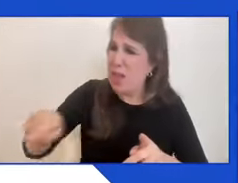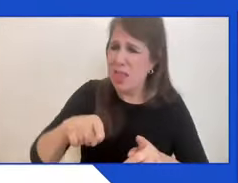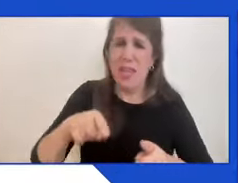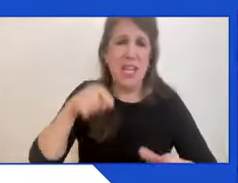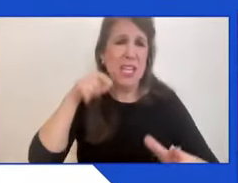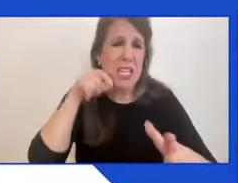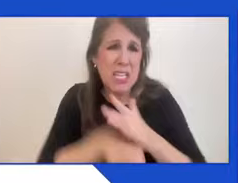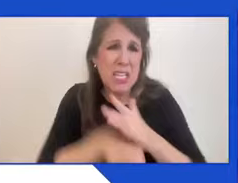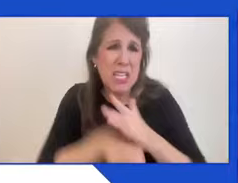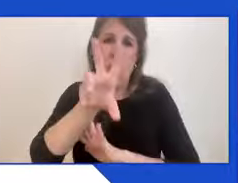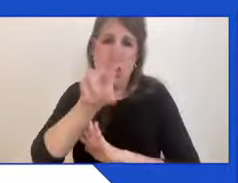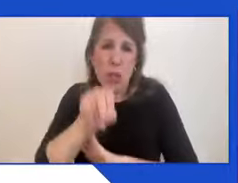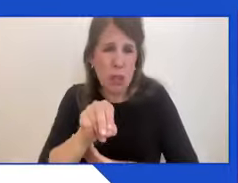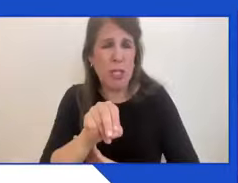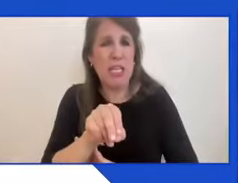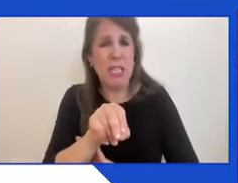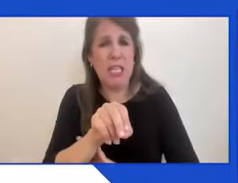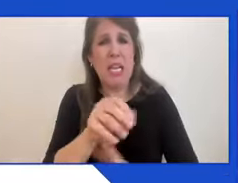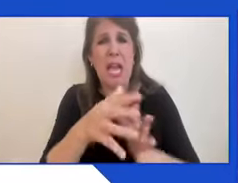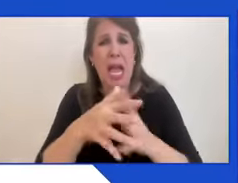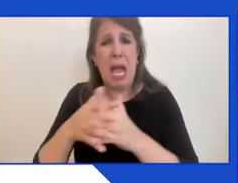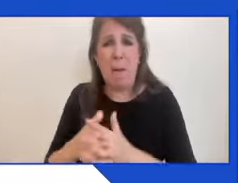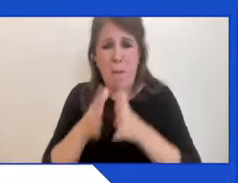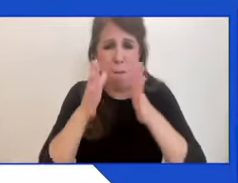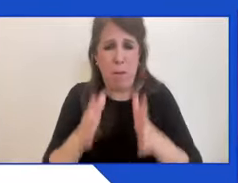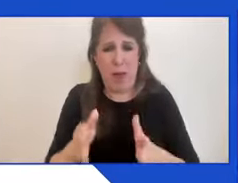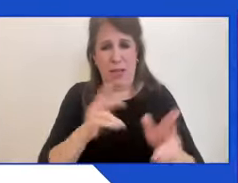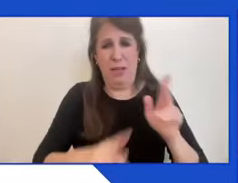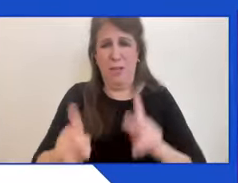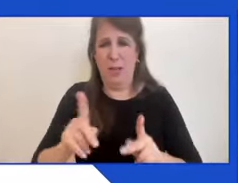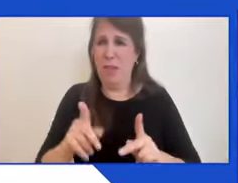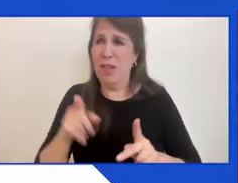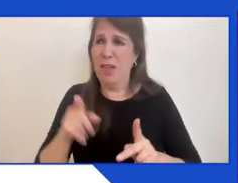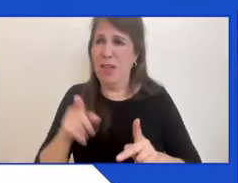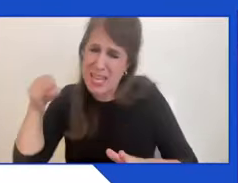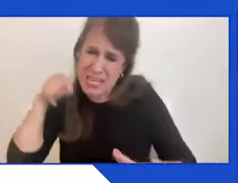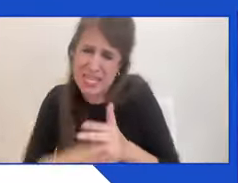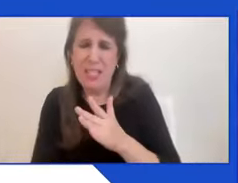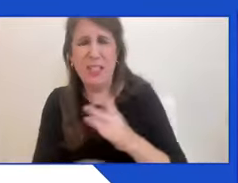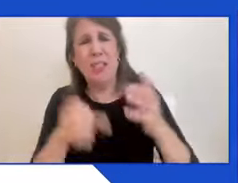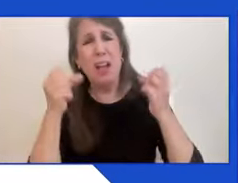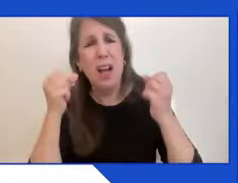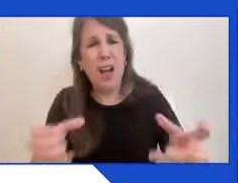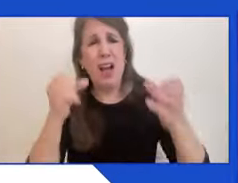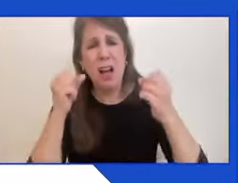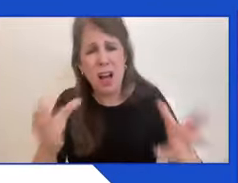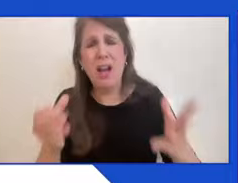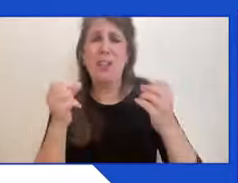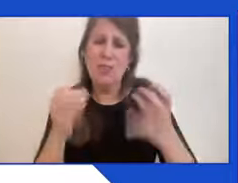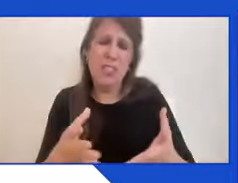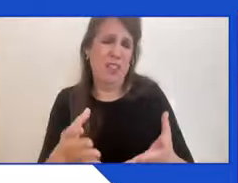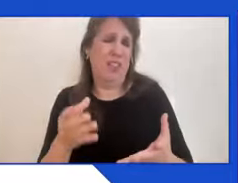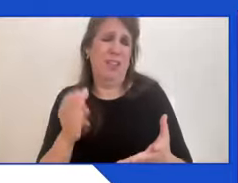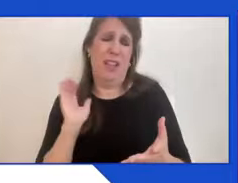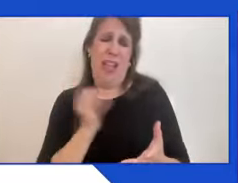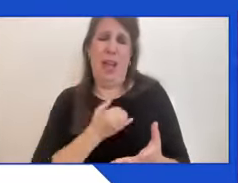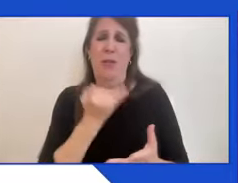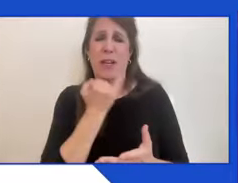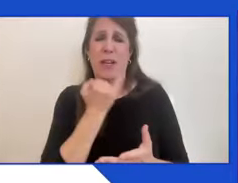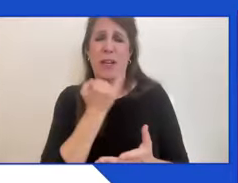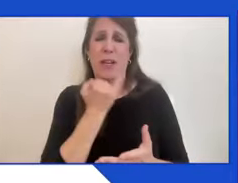of our fellow Americans, hundreds of our Israeli friends, and are currently, right